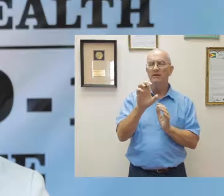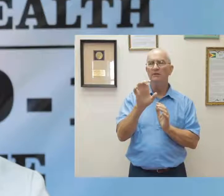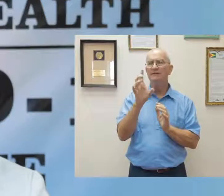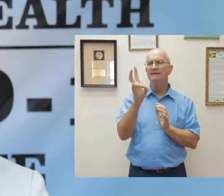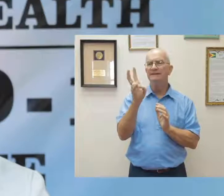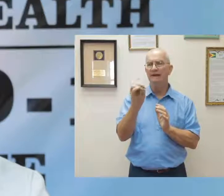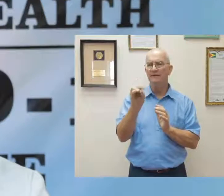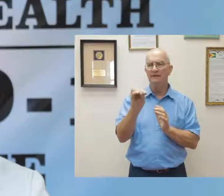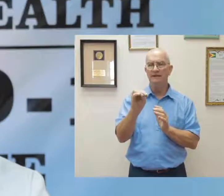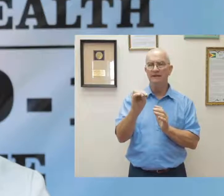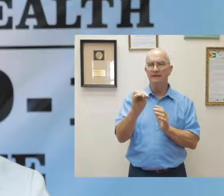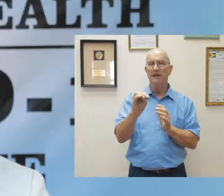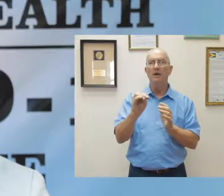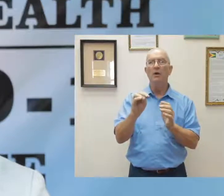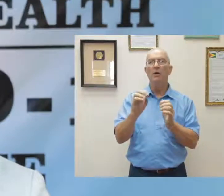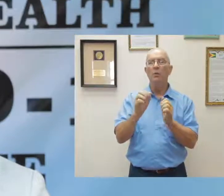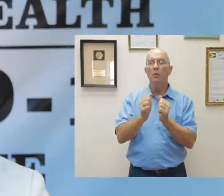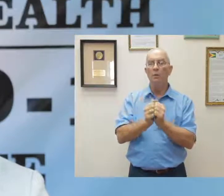2,105,670, with